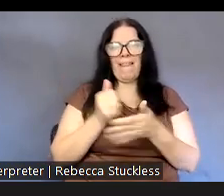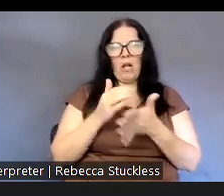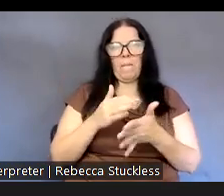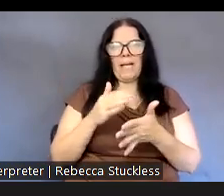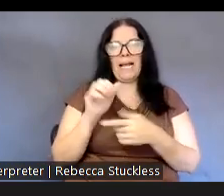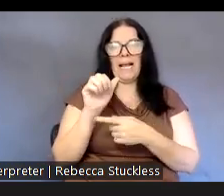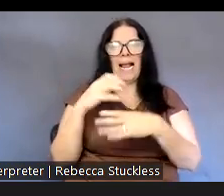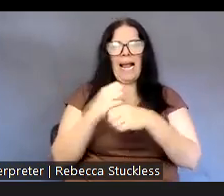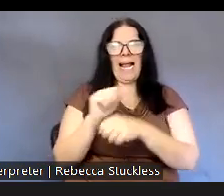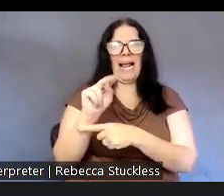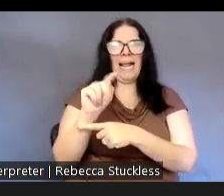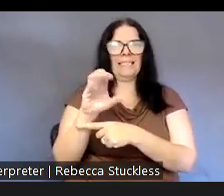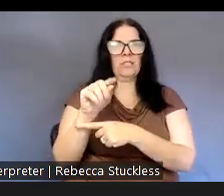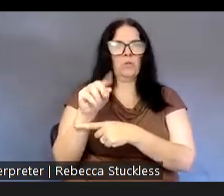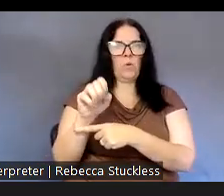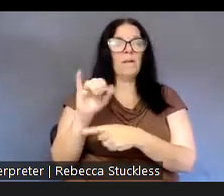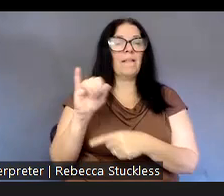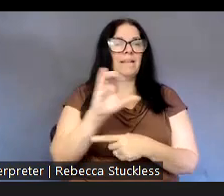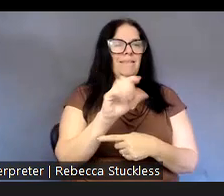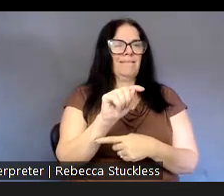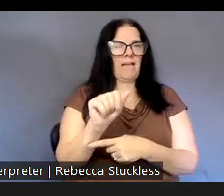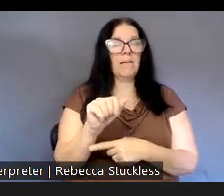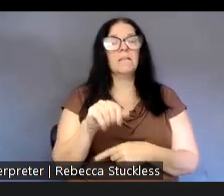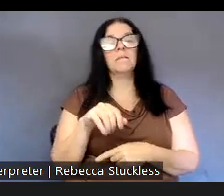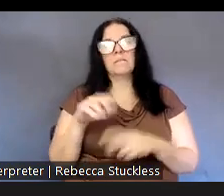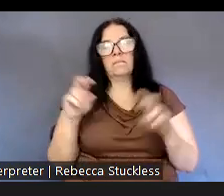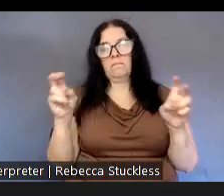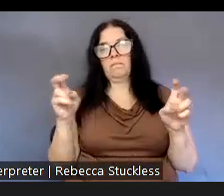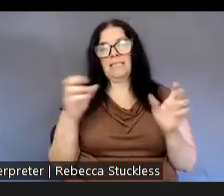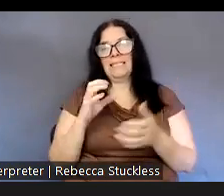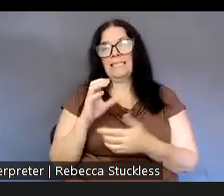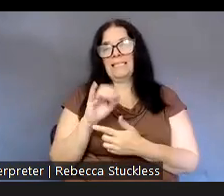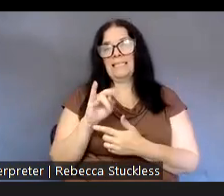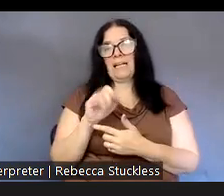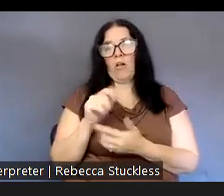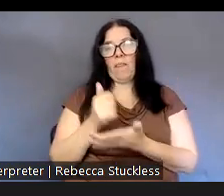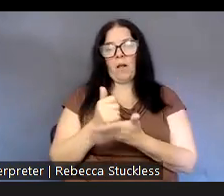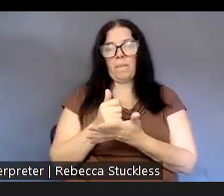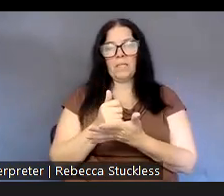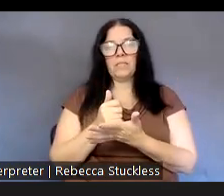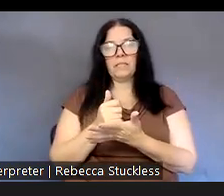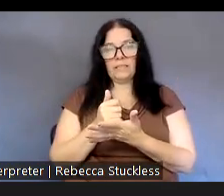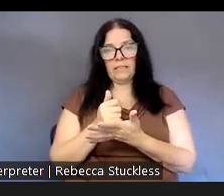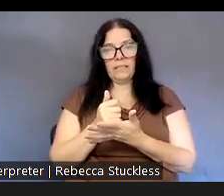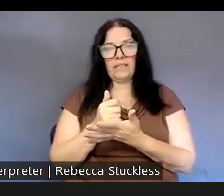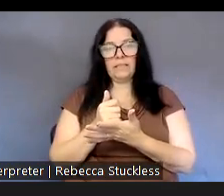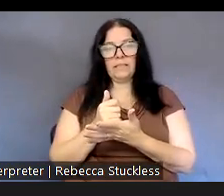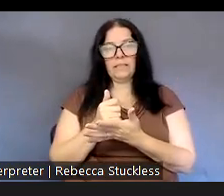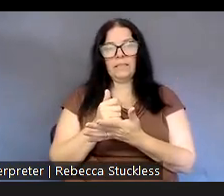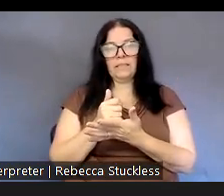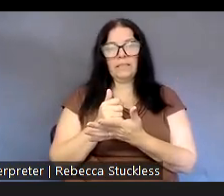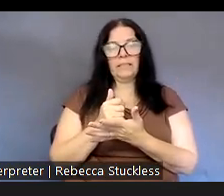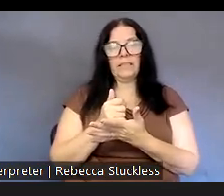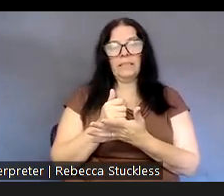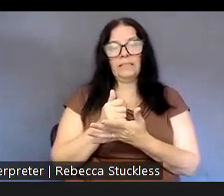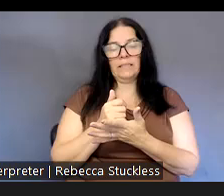book's called Cynical Therapies, Perspectives on the Anti-Therapeutic Nature of Critical Social Justice. And Dr.